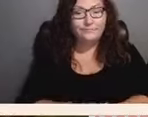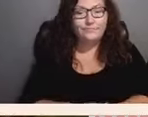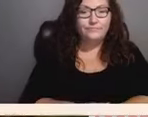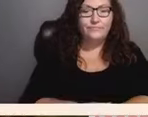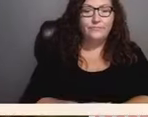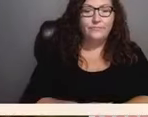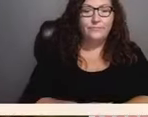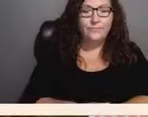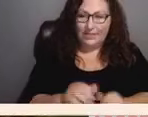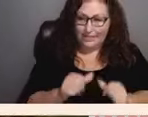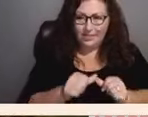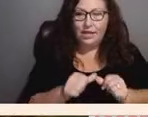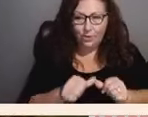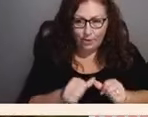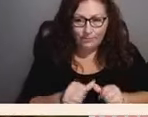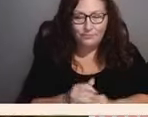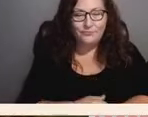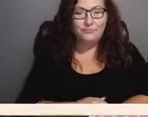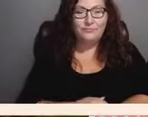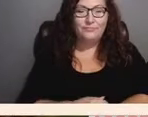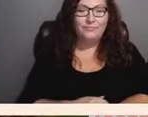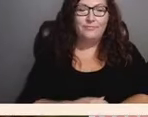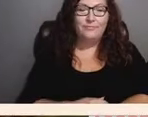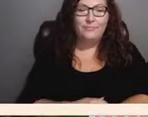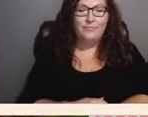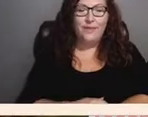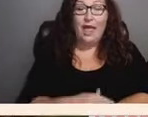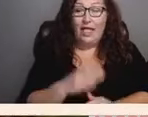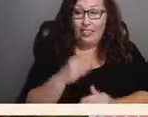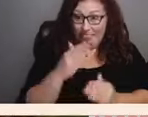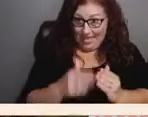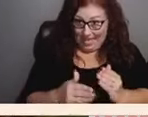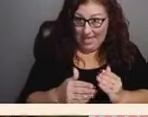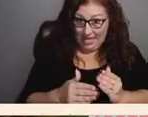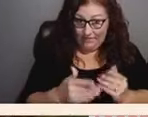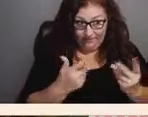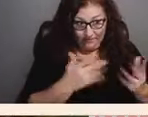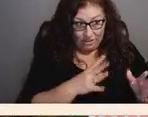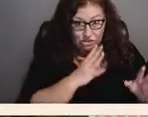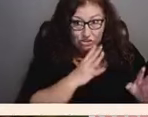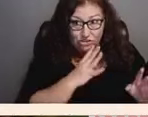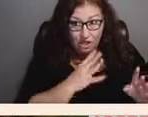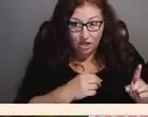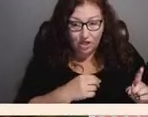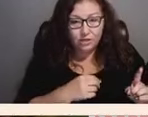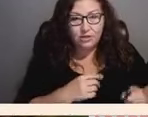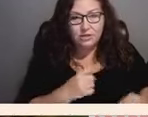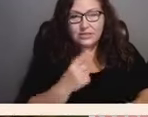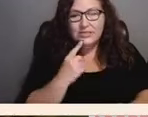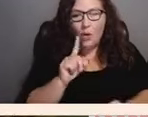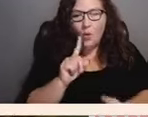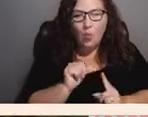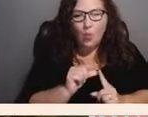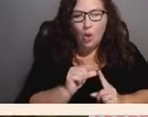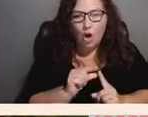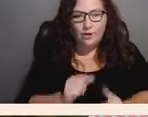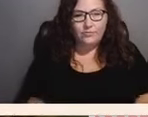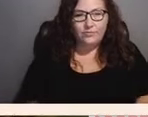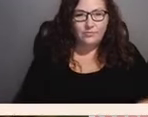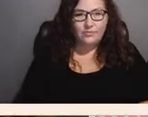continuing. And at the end, you say one word.